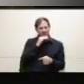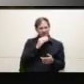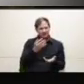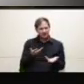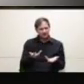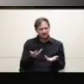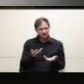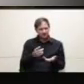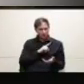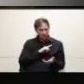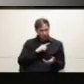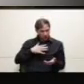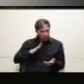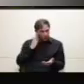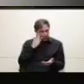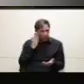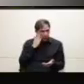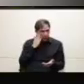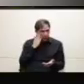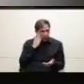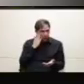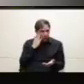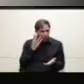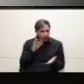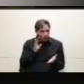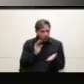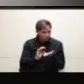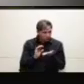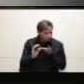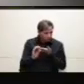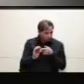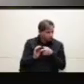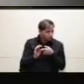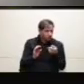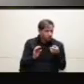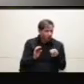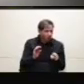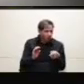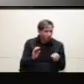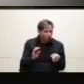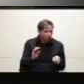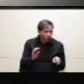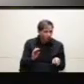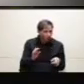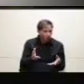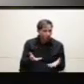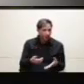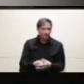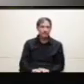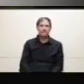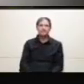Because I want to know what is it that you allocate there. Thank you.